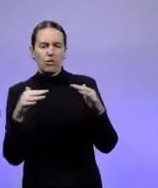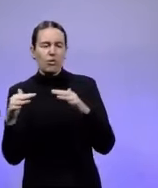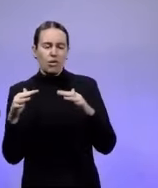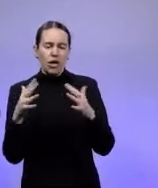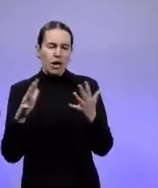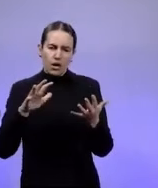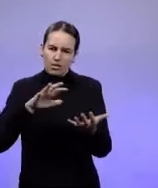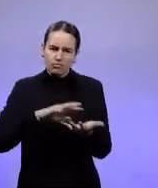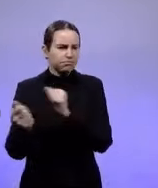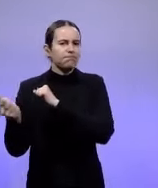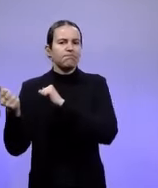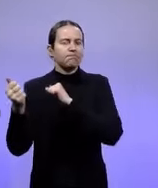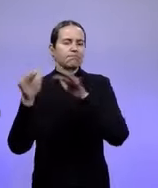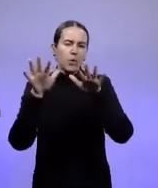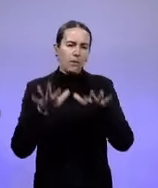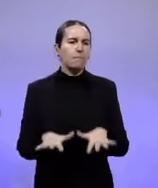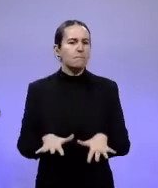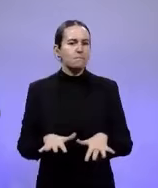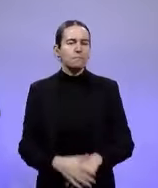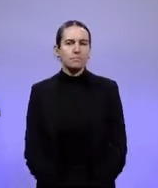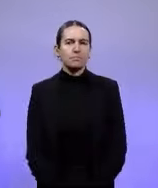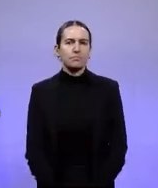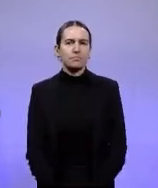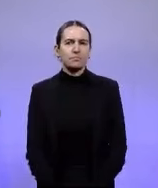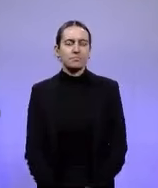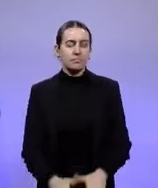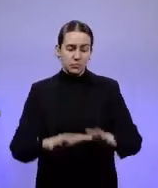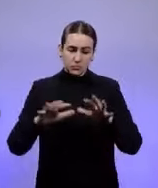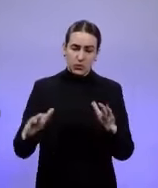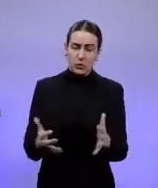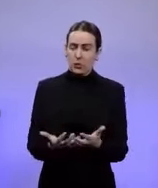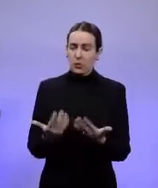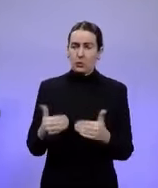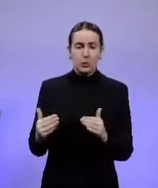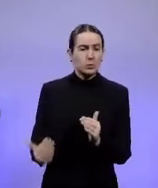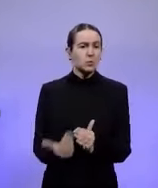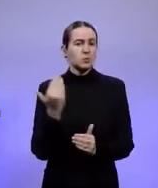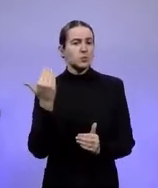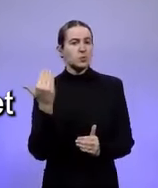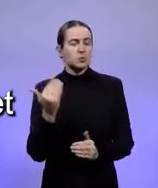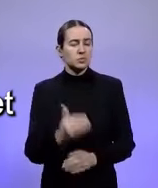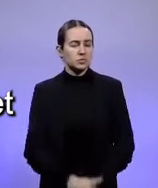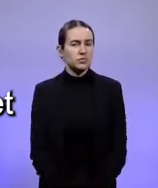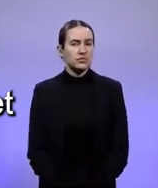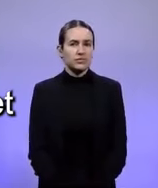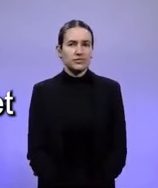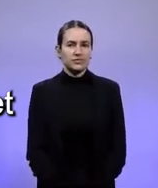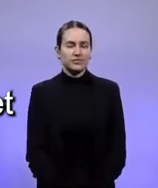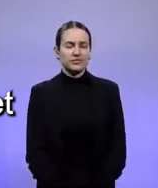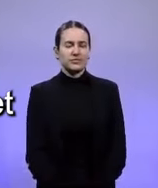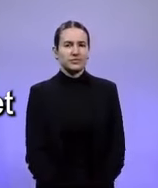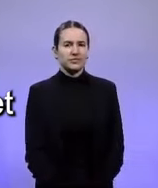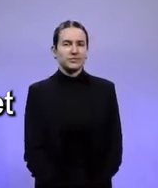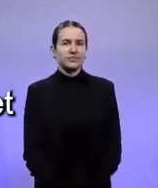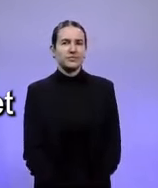We are living in new times, in a pre-war epoch. In fact, for some of